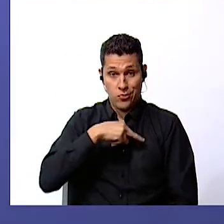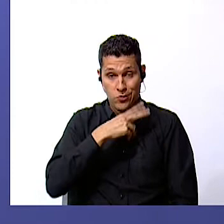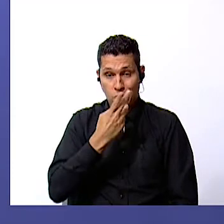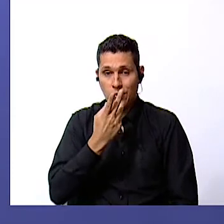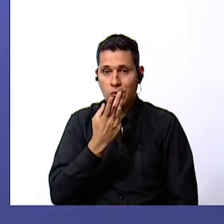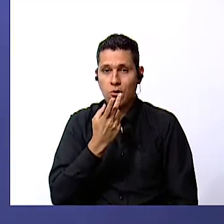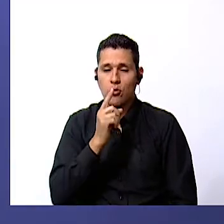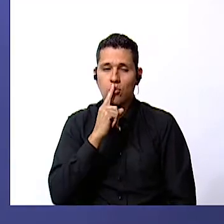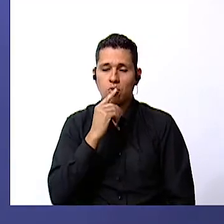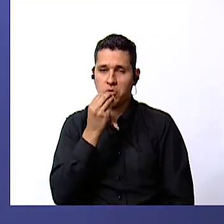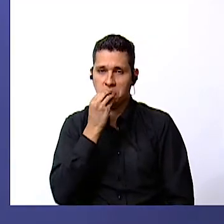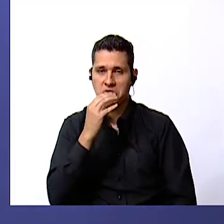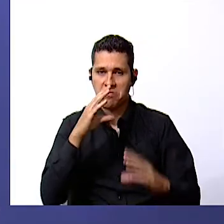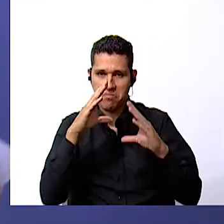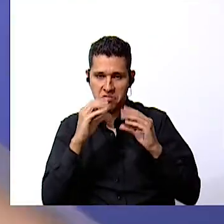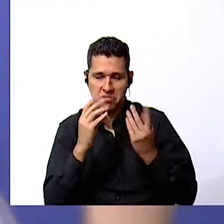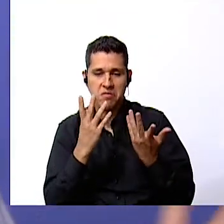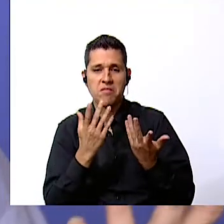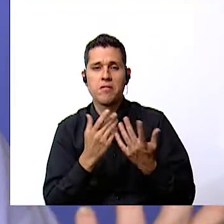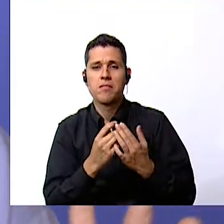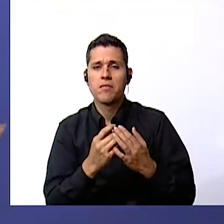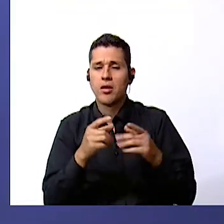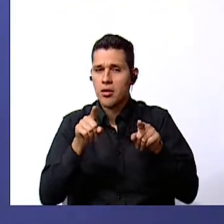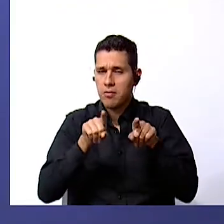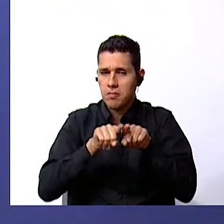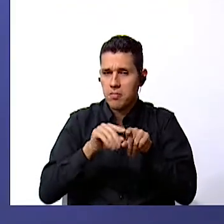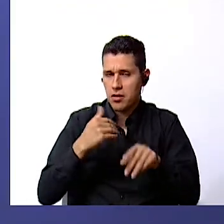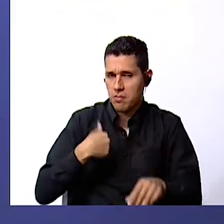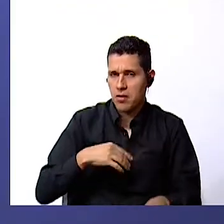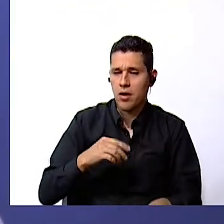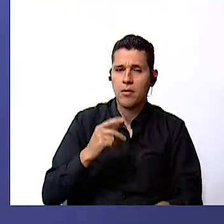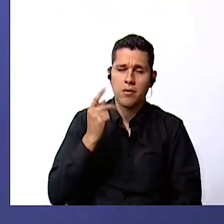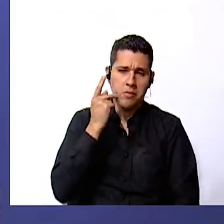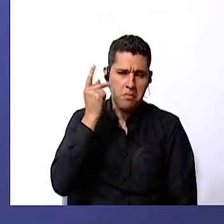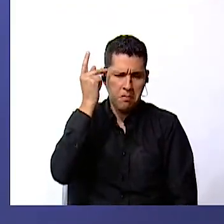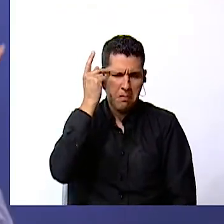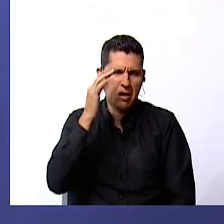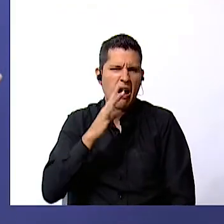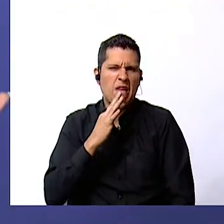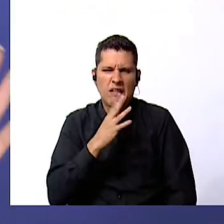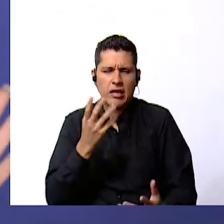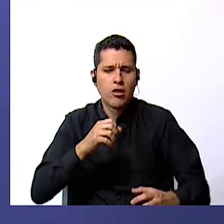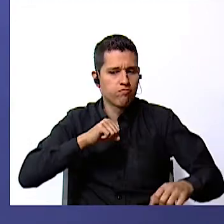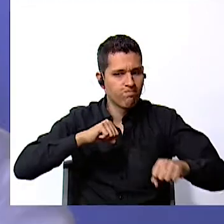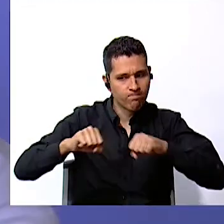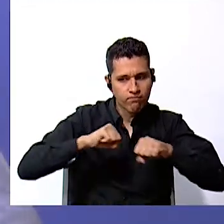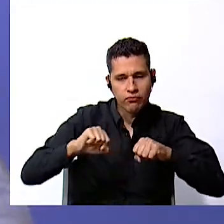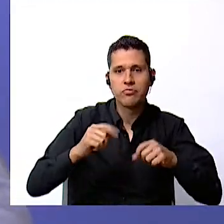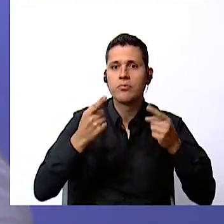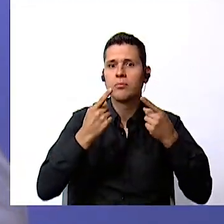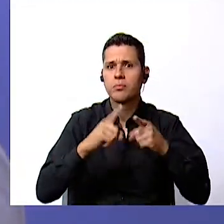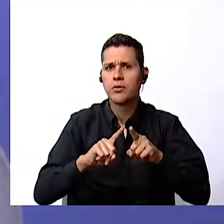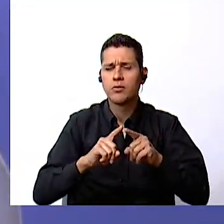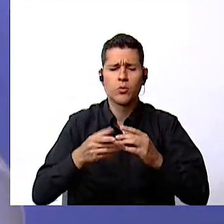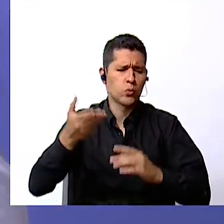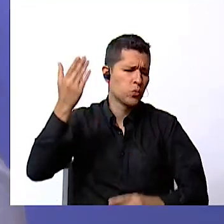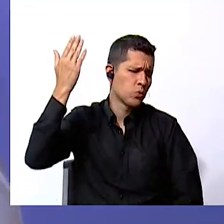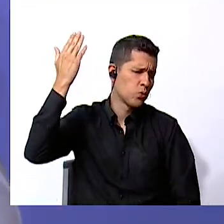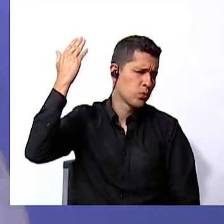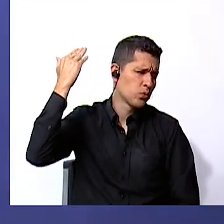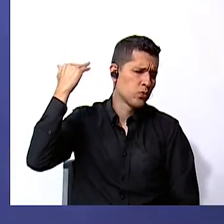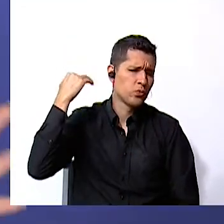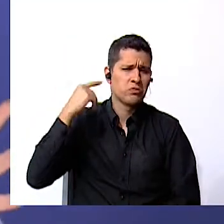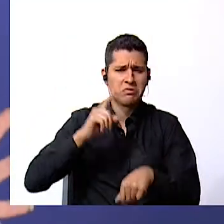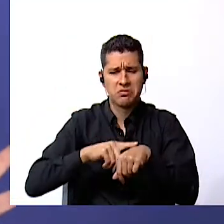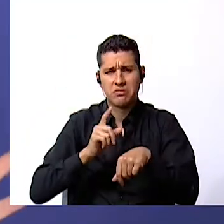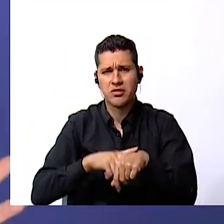dinner and my brother and my parents talked about an earthquake that happened a long time